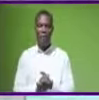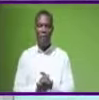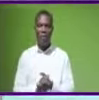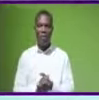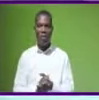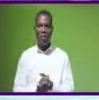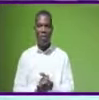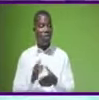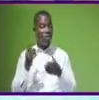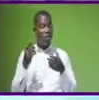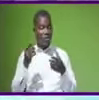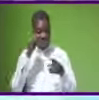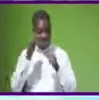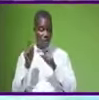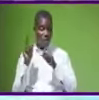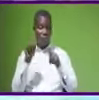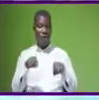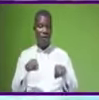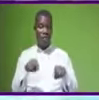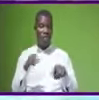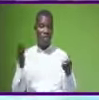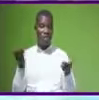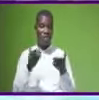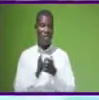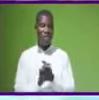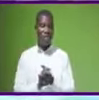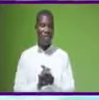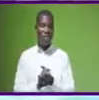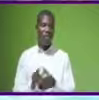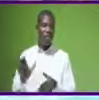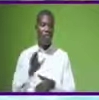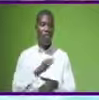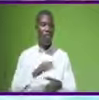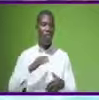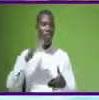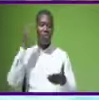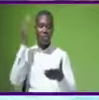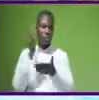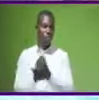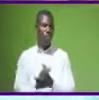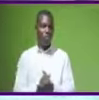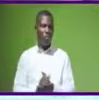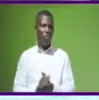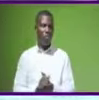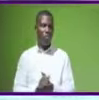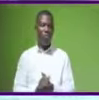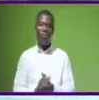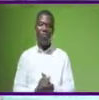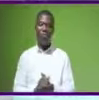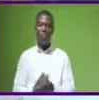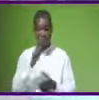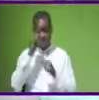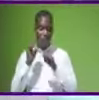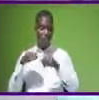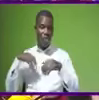Bab on my back current Adolfo Mombian Church. Yes. Oh, Sam Cassia Pa.